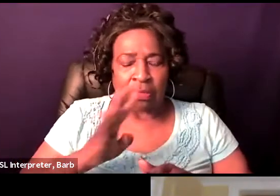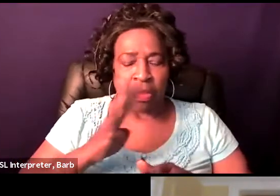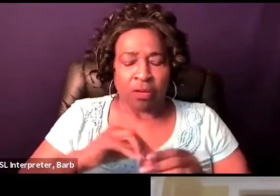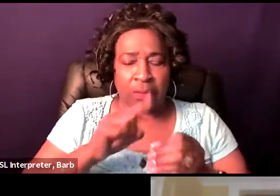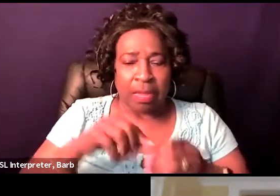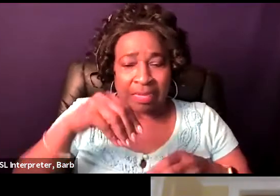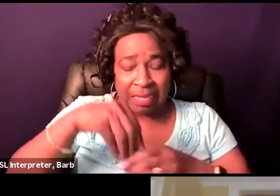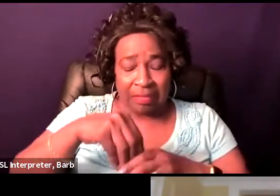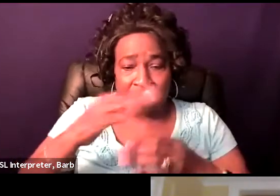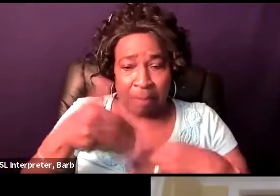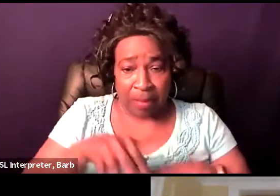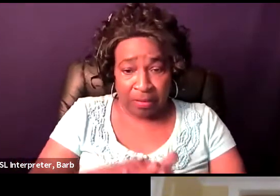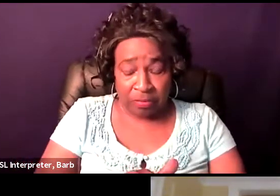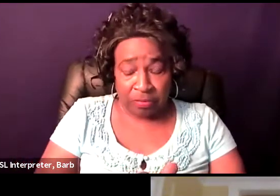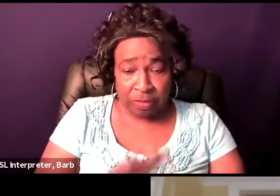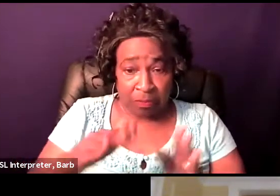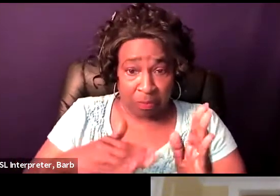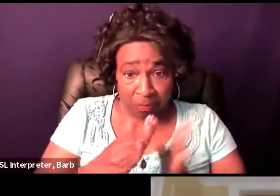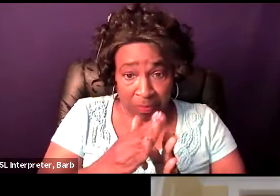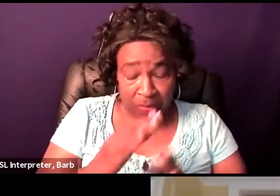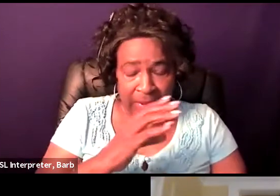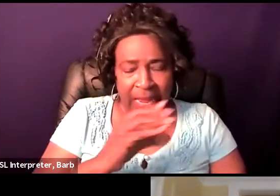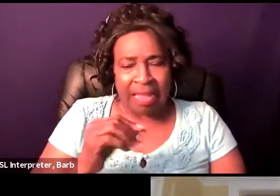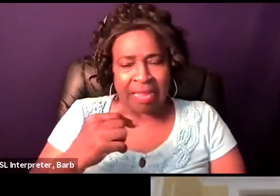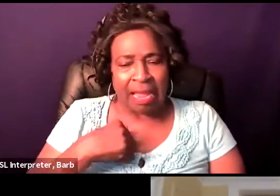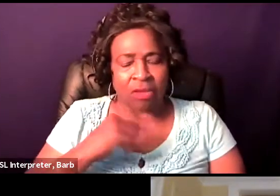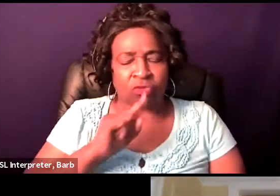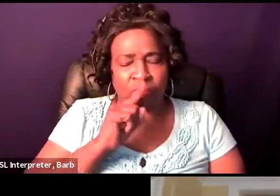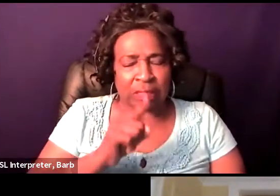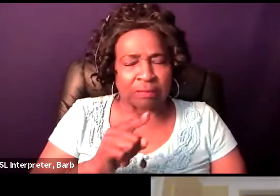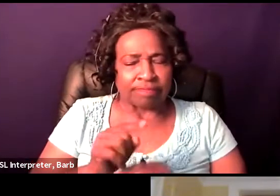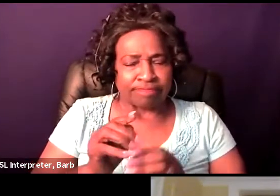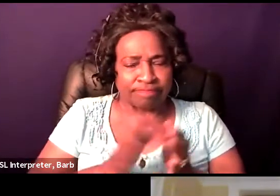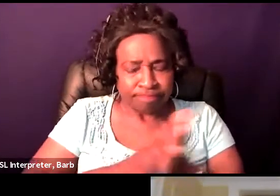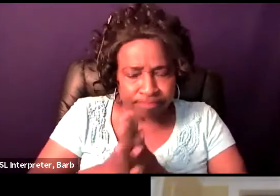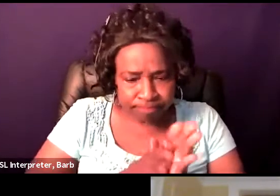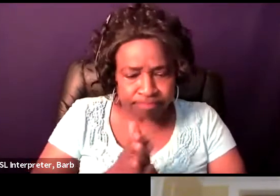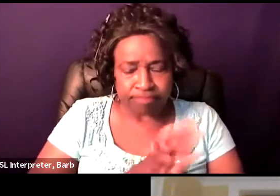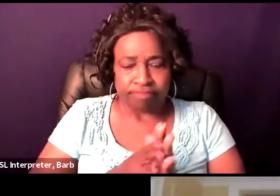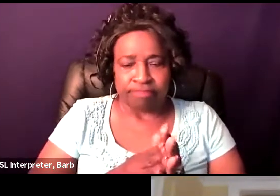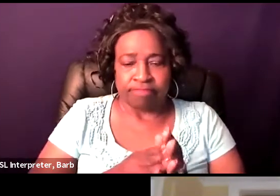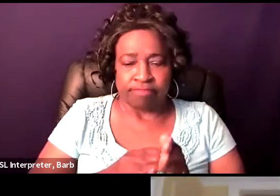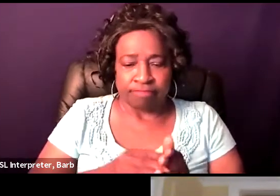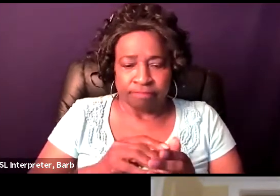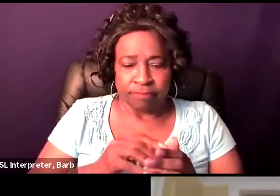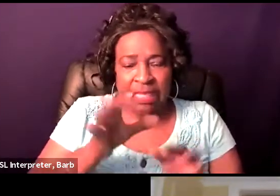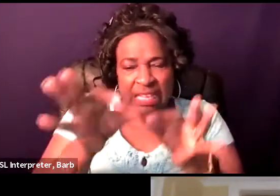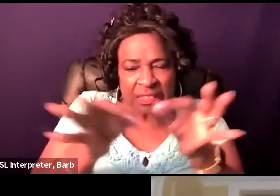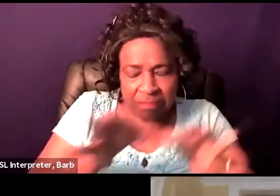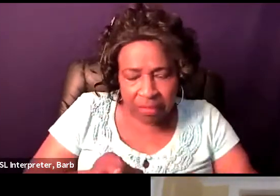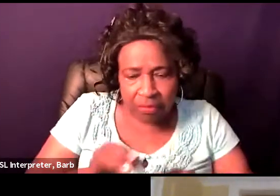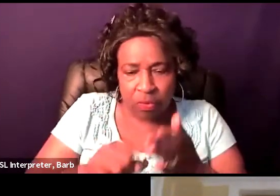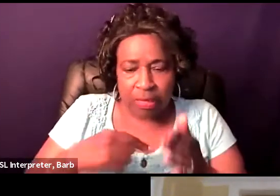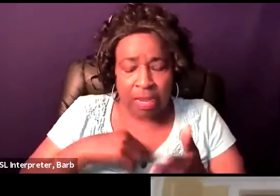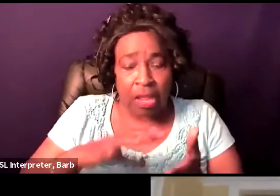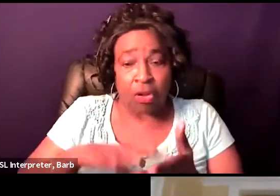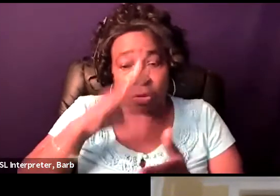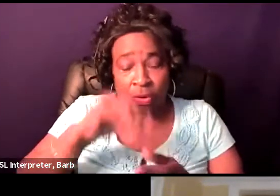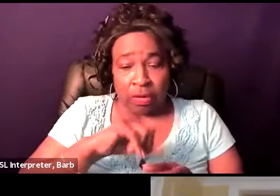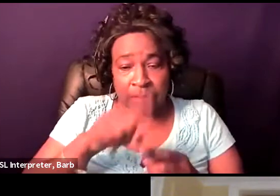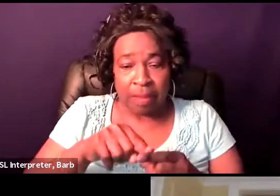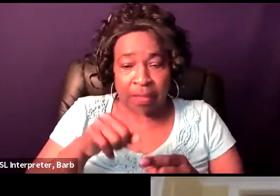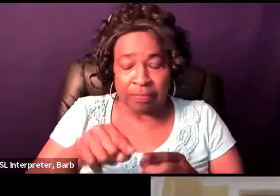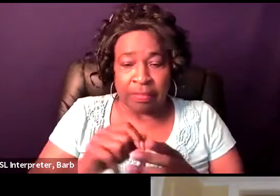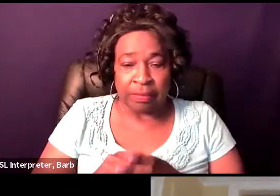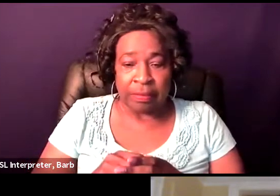public discourse around it. And I was really energized to contribute what I had been learning about this intersection of